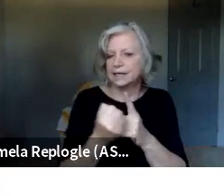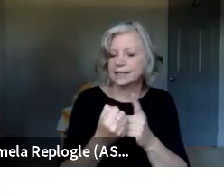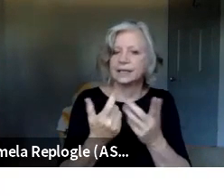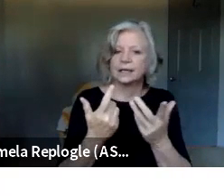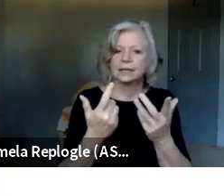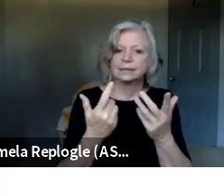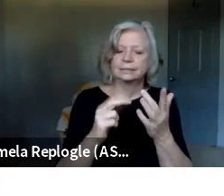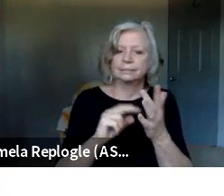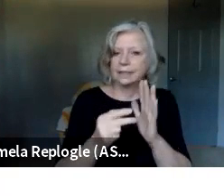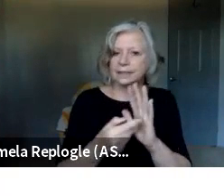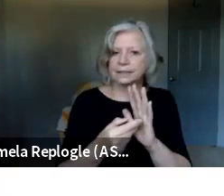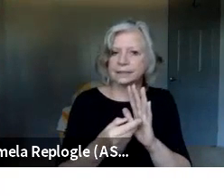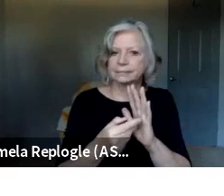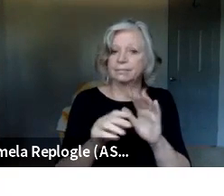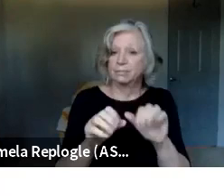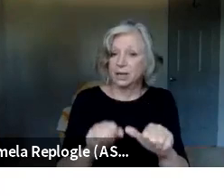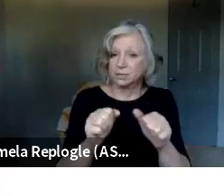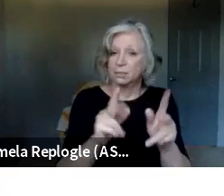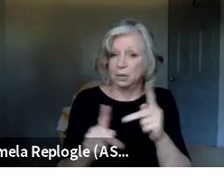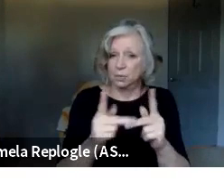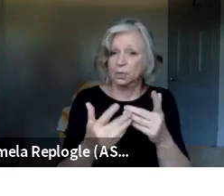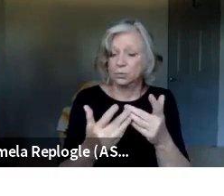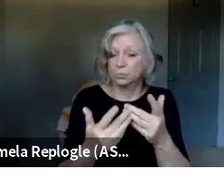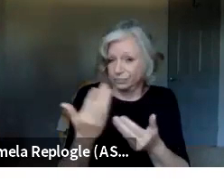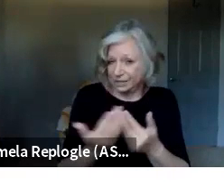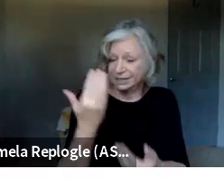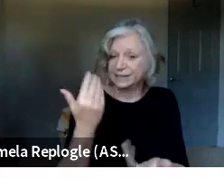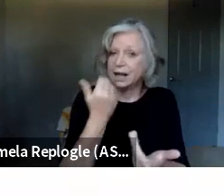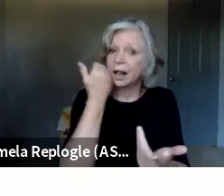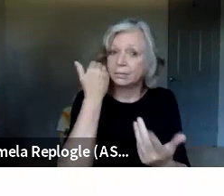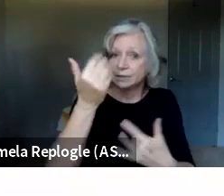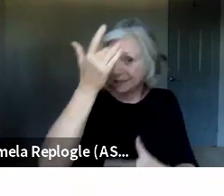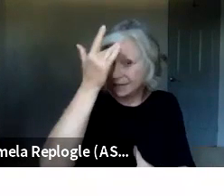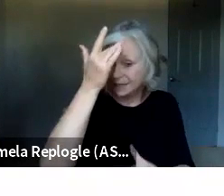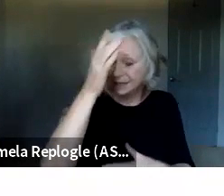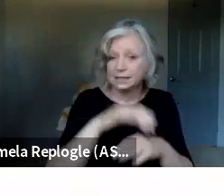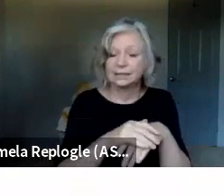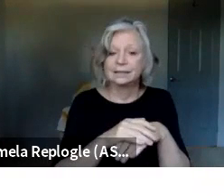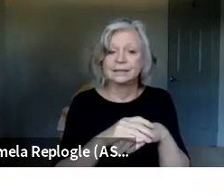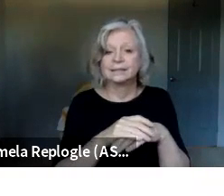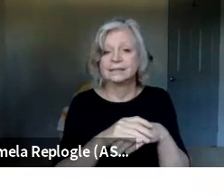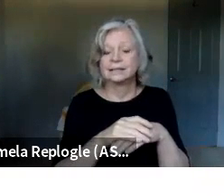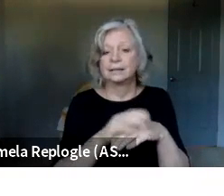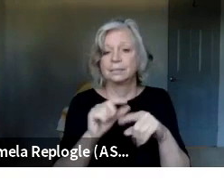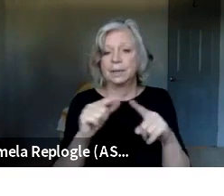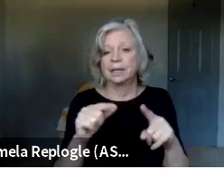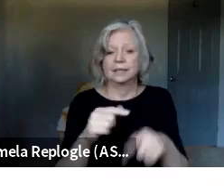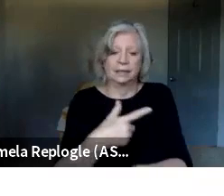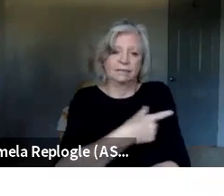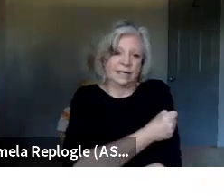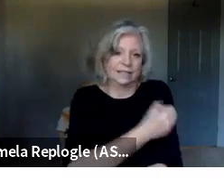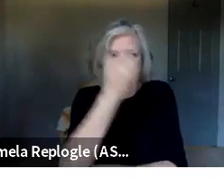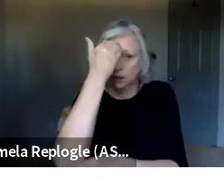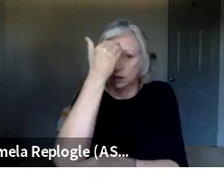are either immunocompromised or where the status of vaccine status is unknown, such as